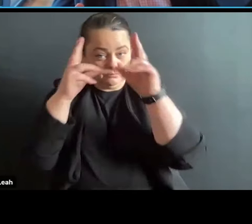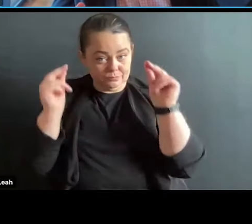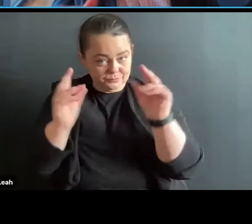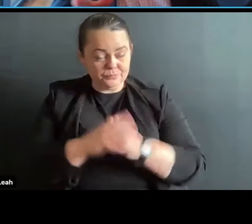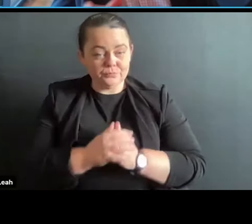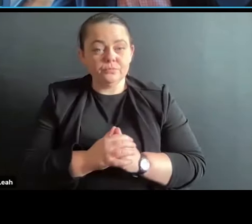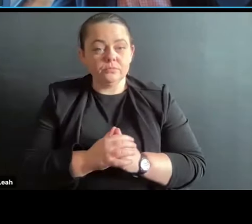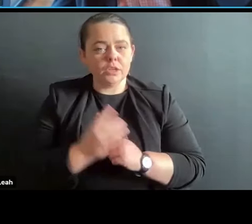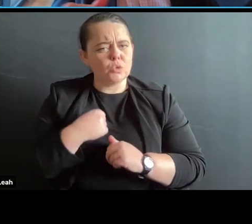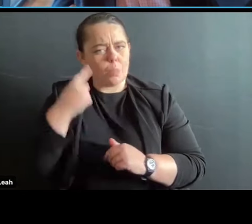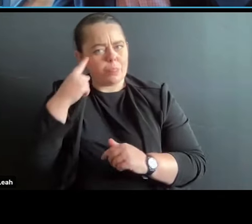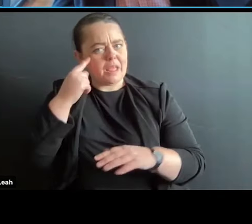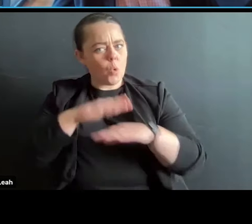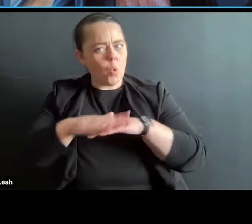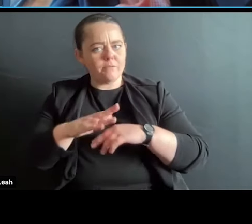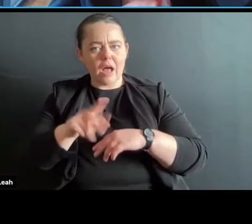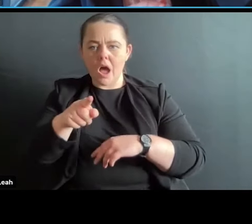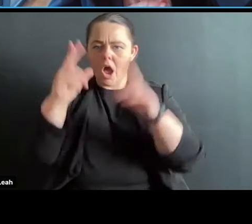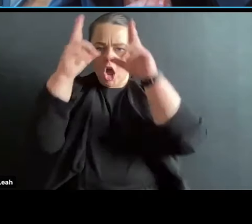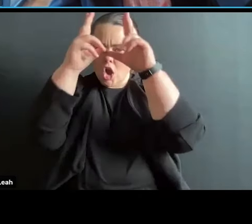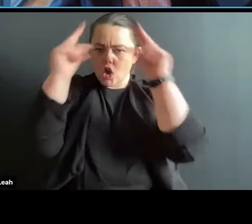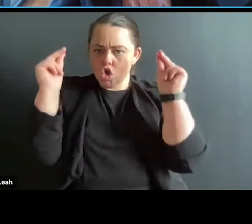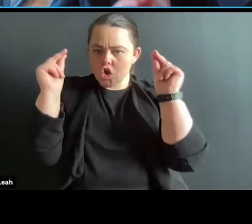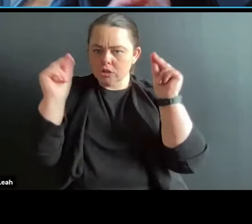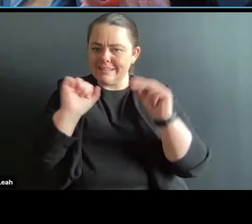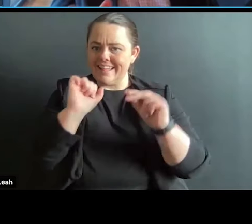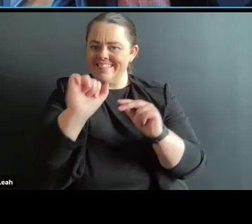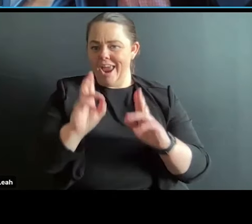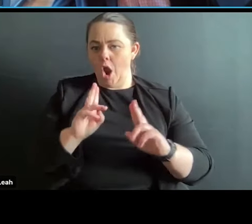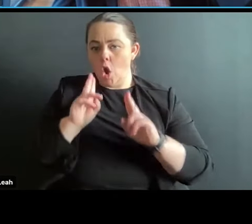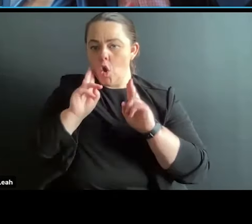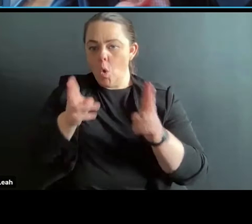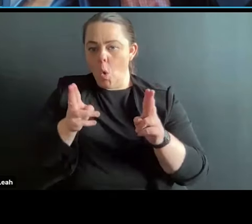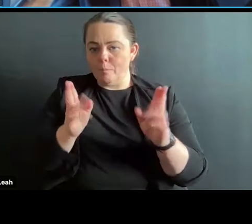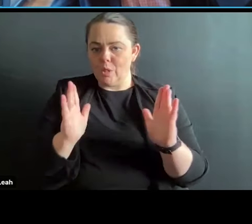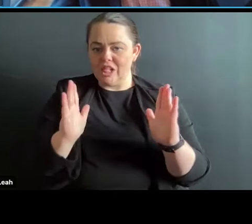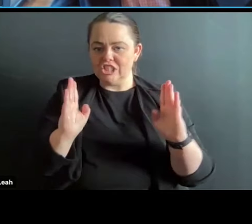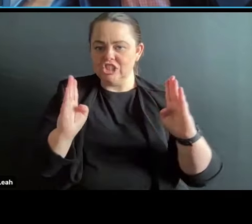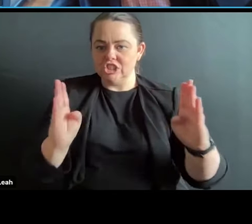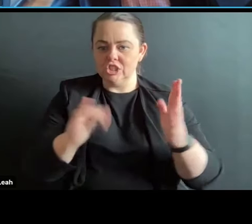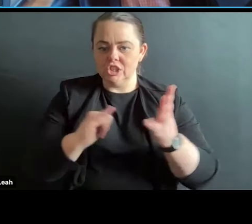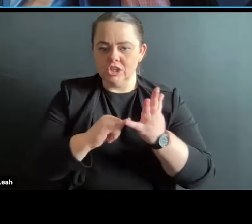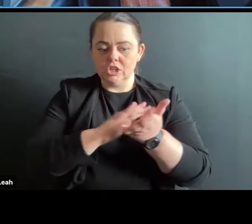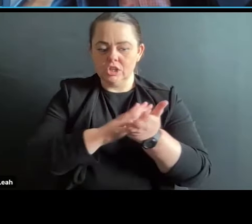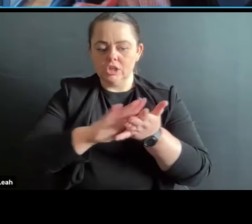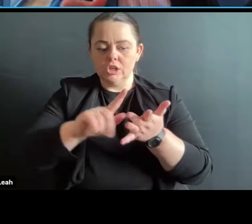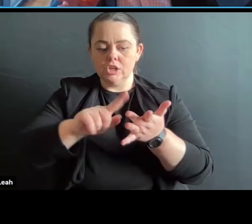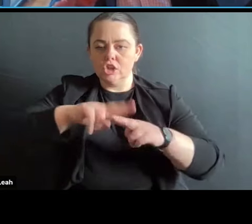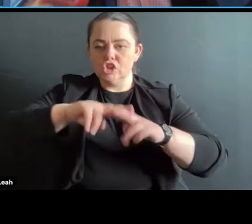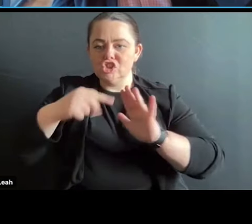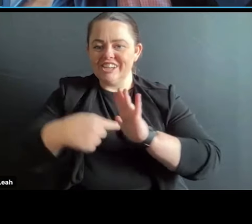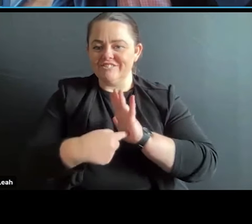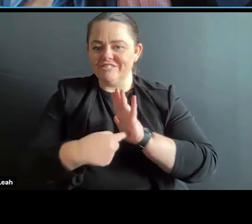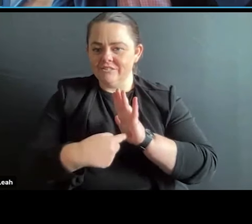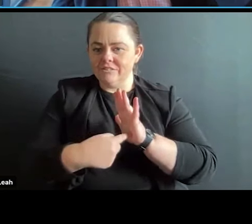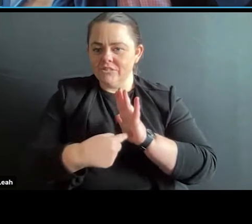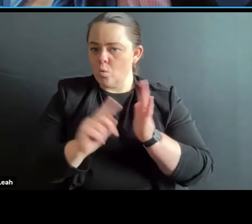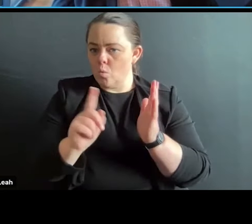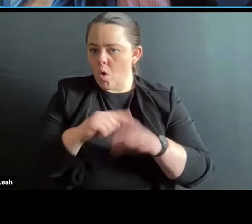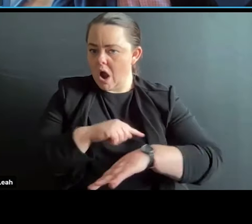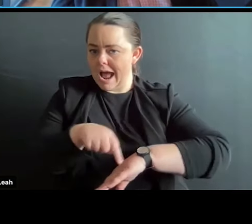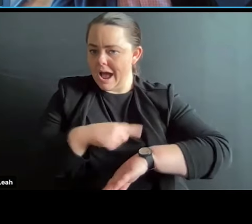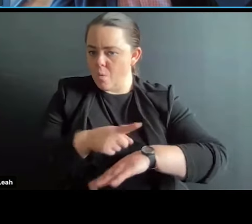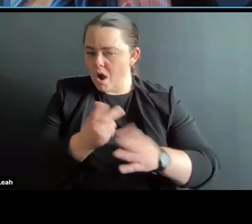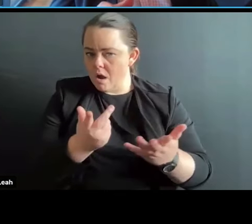that an RN is working. Remember, the shift is only in relation to your registered nurse. And so what shifts are they